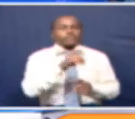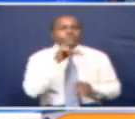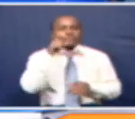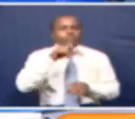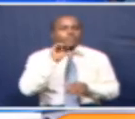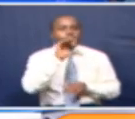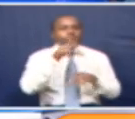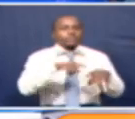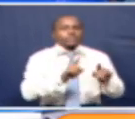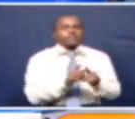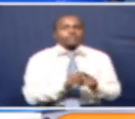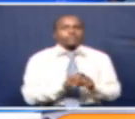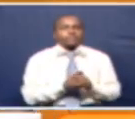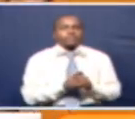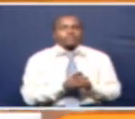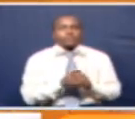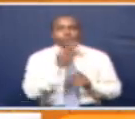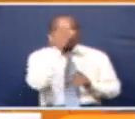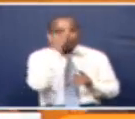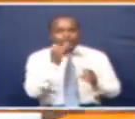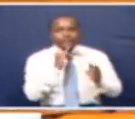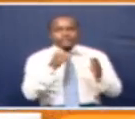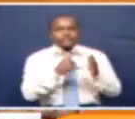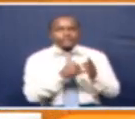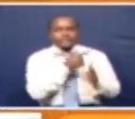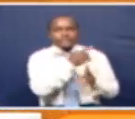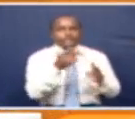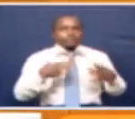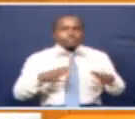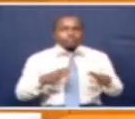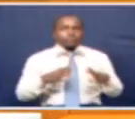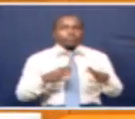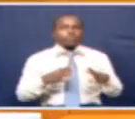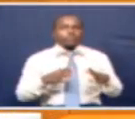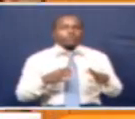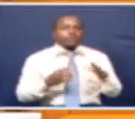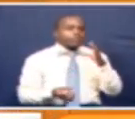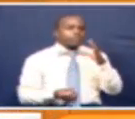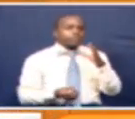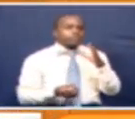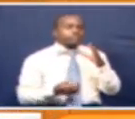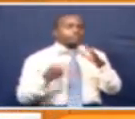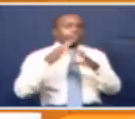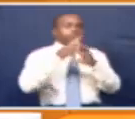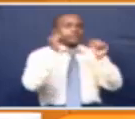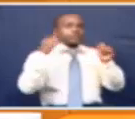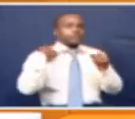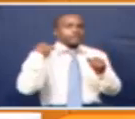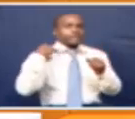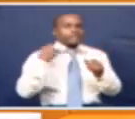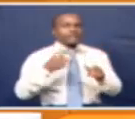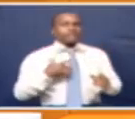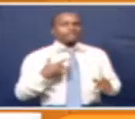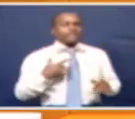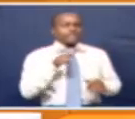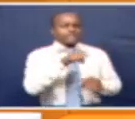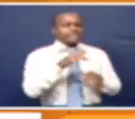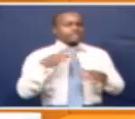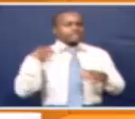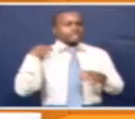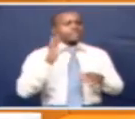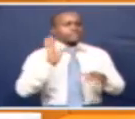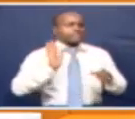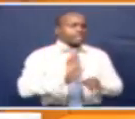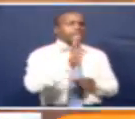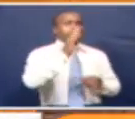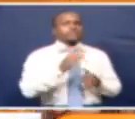yourself is why is it that these people whom you call have produced a presidential candidate feel that this candidate is theirs, that this president